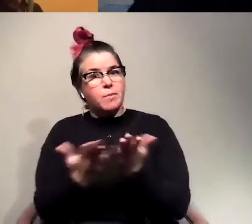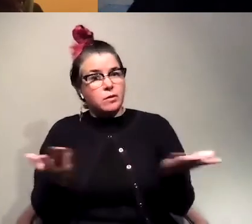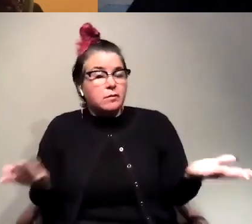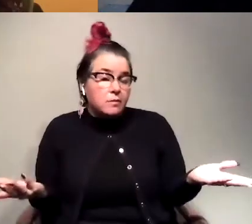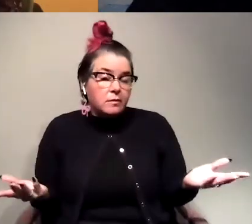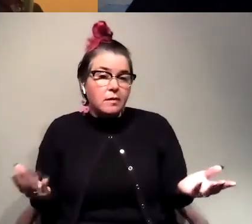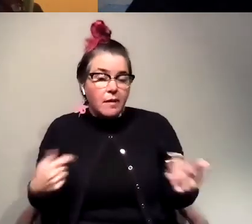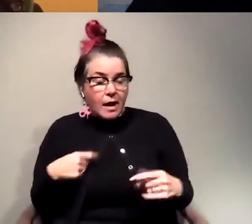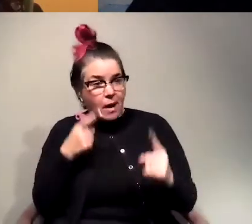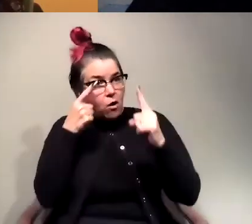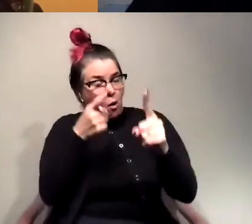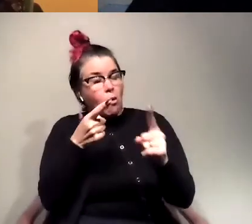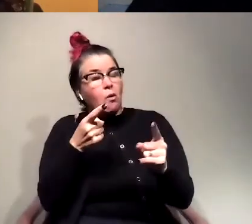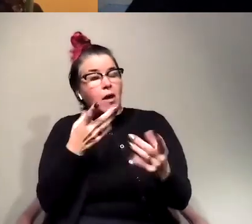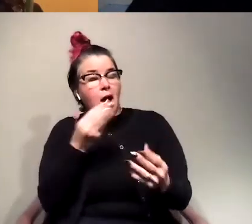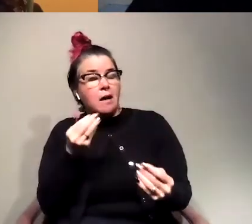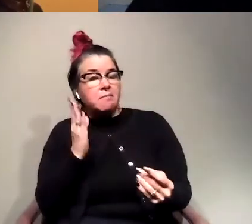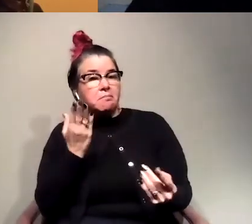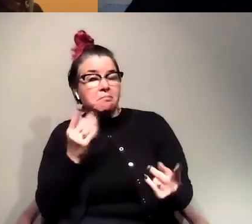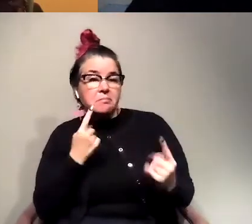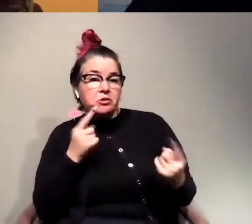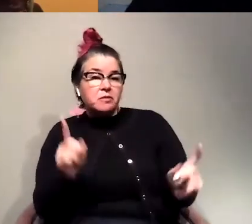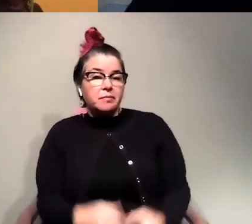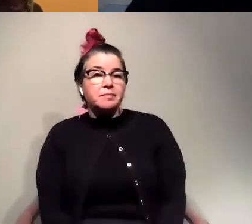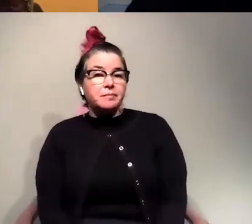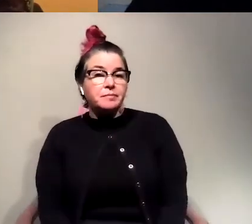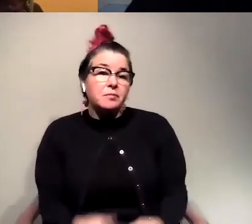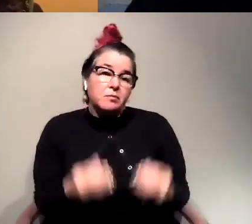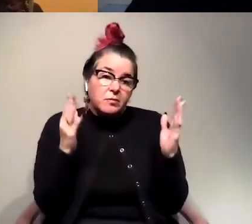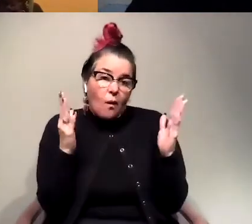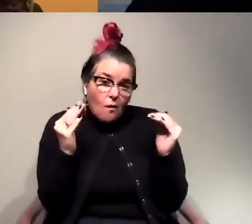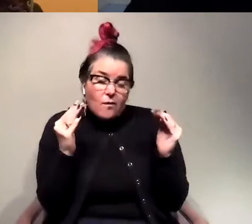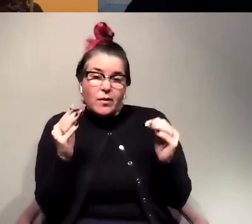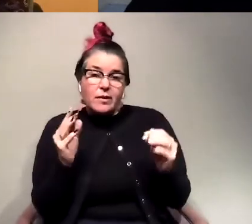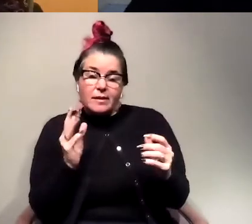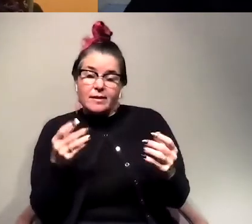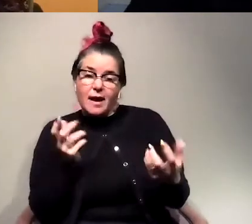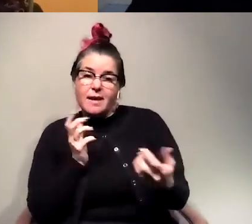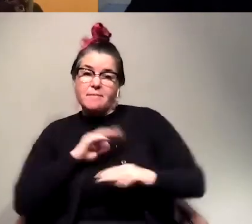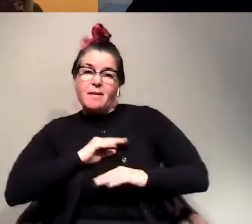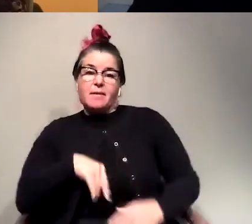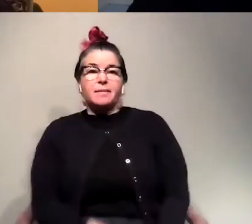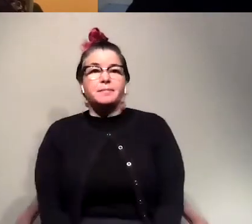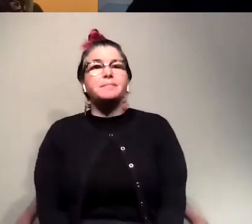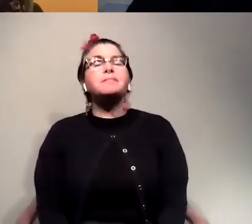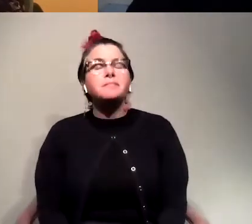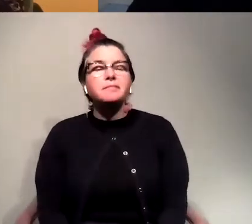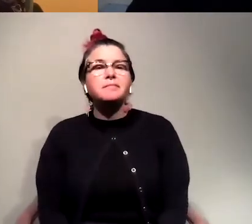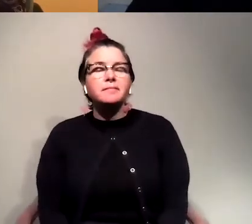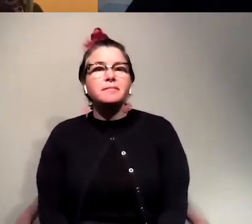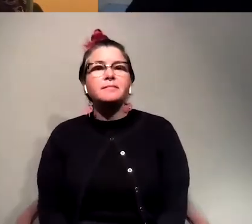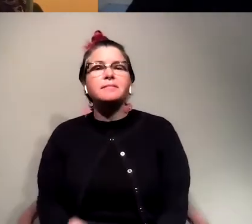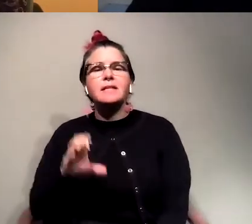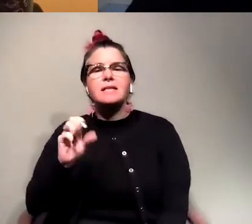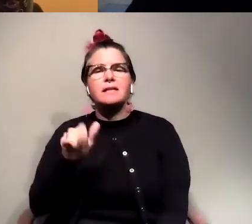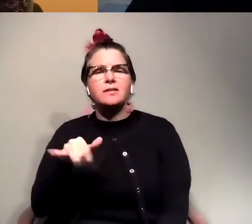set out to do, and hopefully manage that. Awesome. Casey wants to